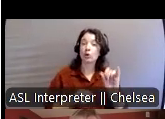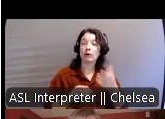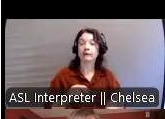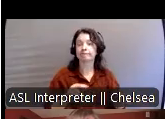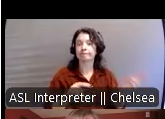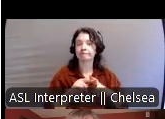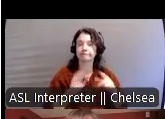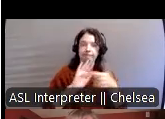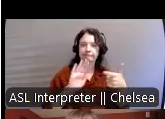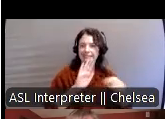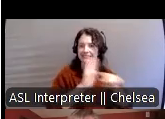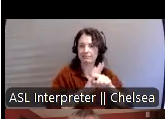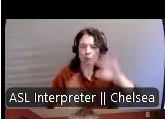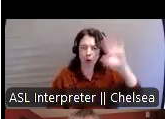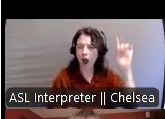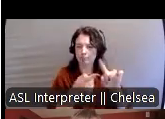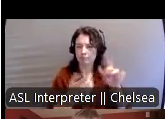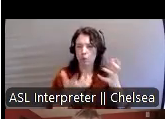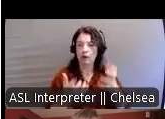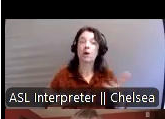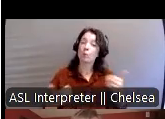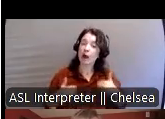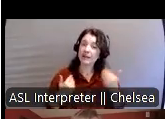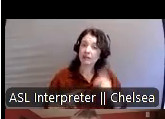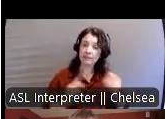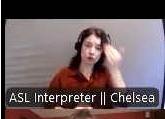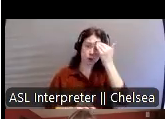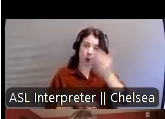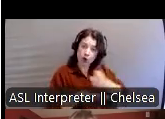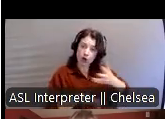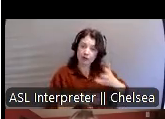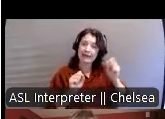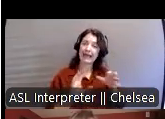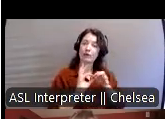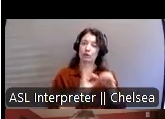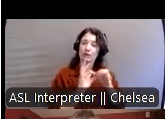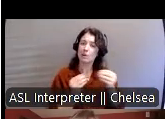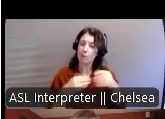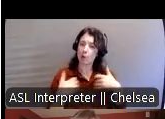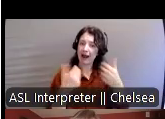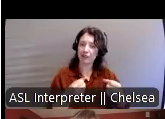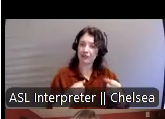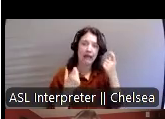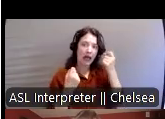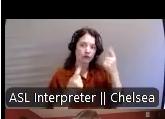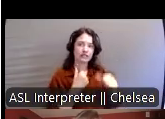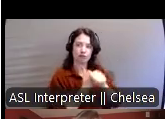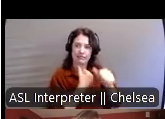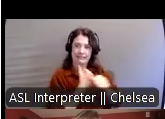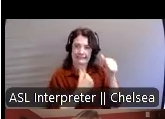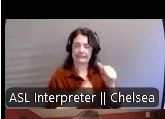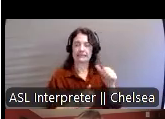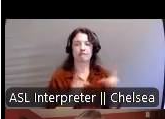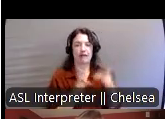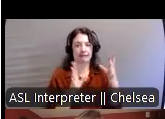and post-secondary curriculum so young people can build healthier relationships and understand these risks early on. A good